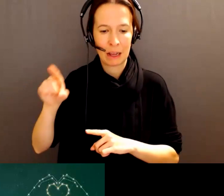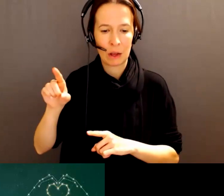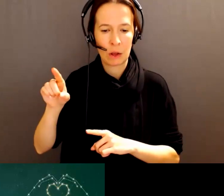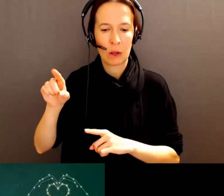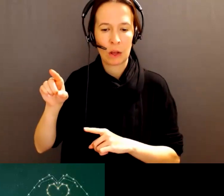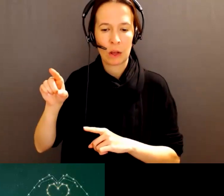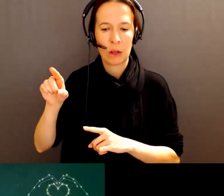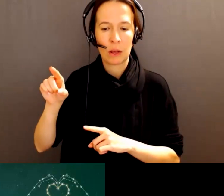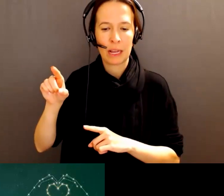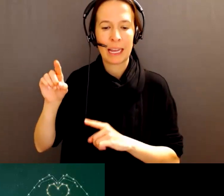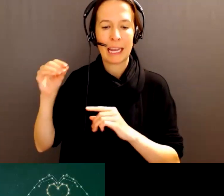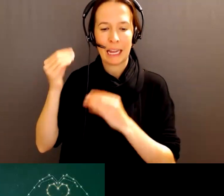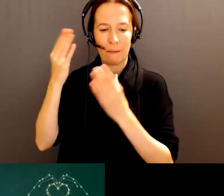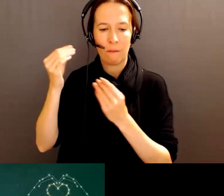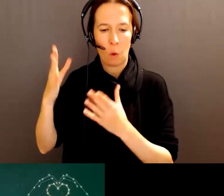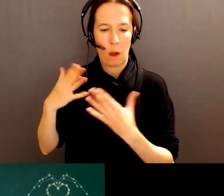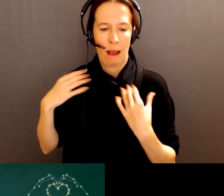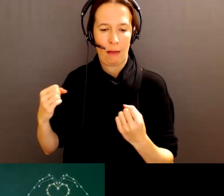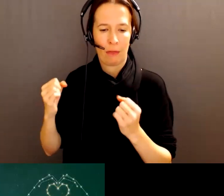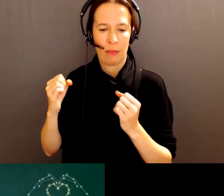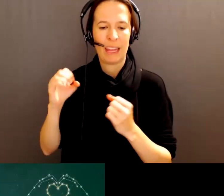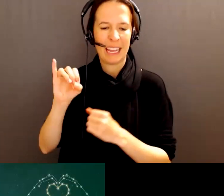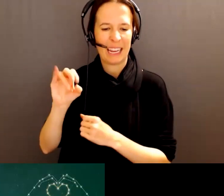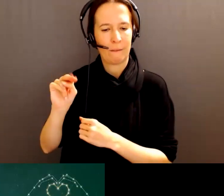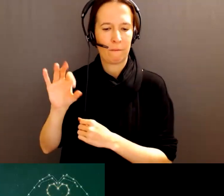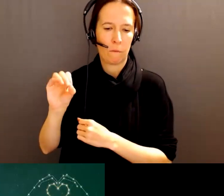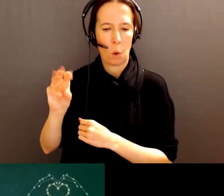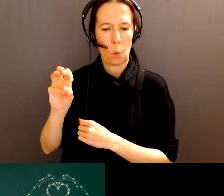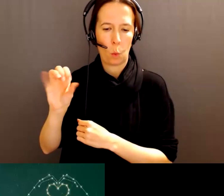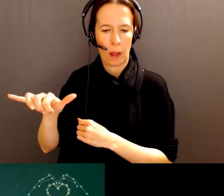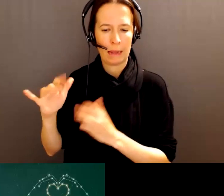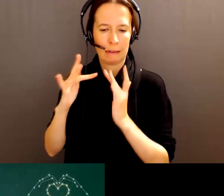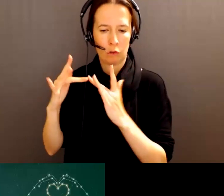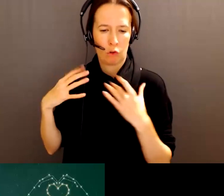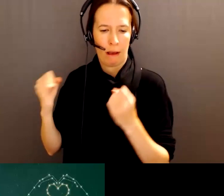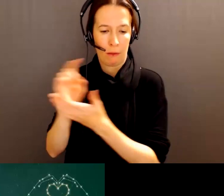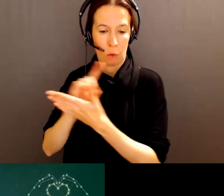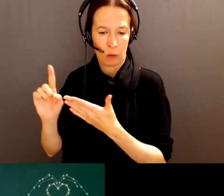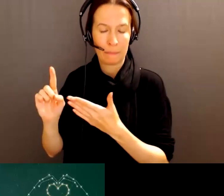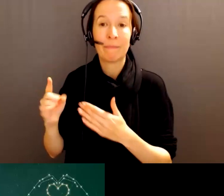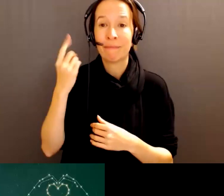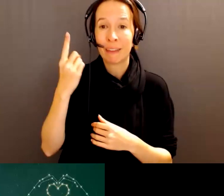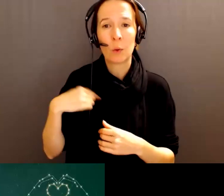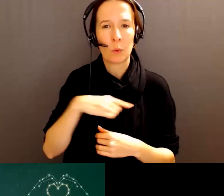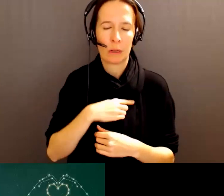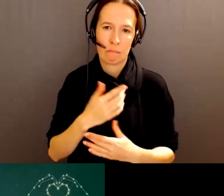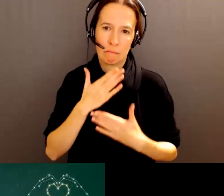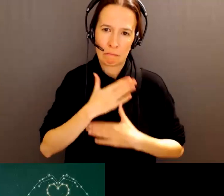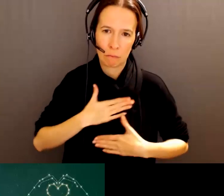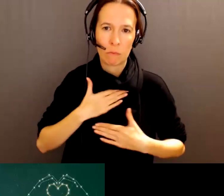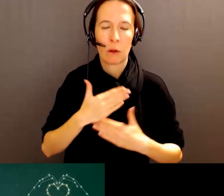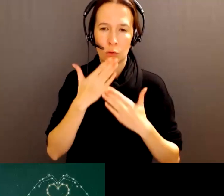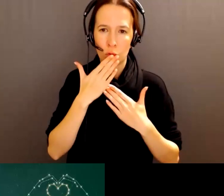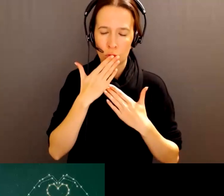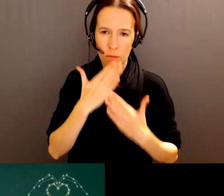just joining our virtual circle, we encourage you to share in our collective gratitude for the opportunity to come together from many